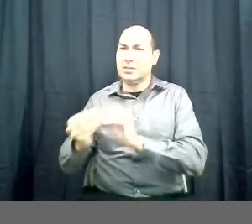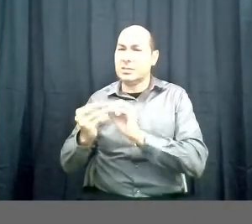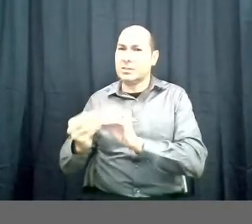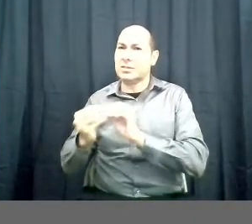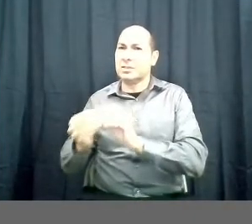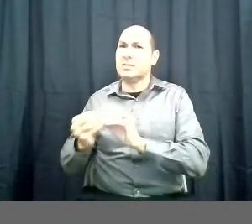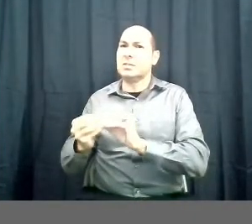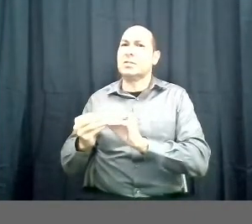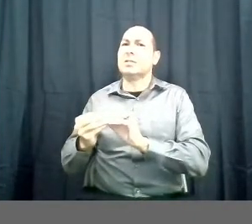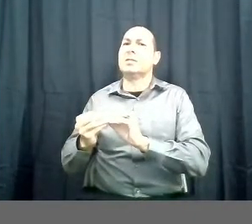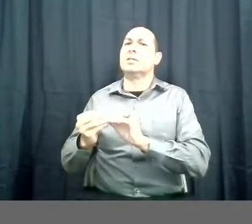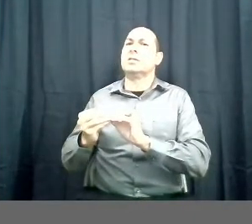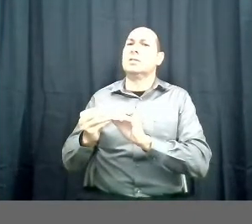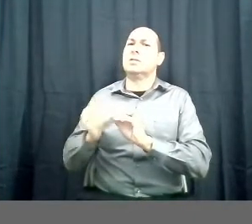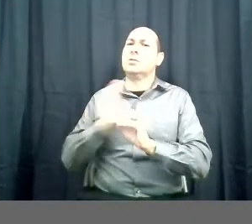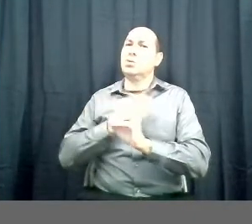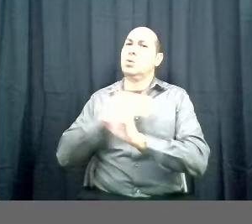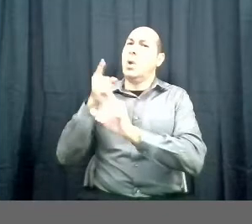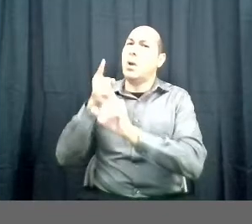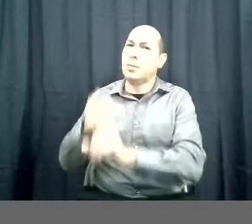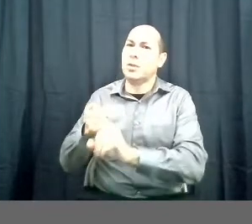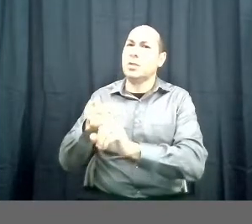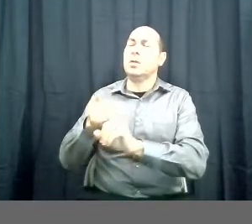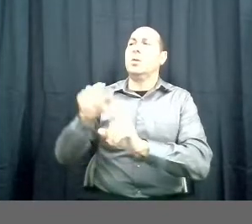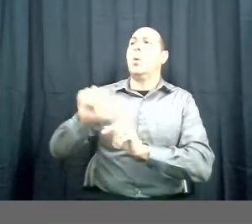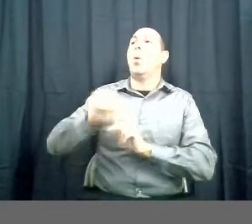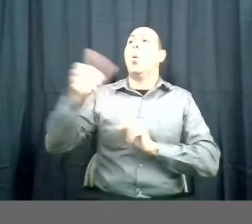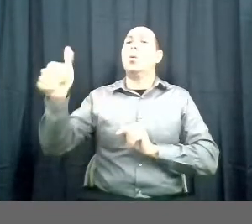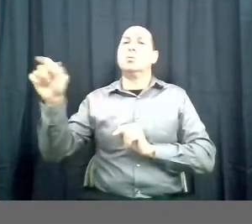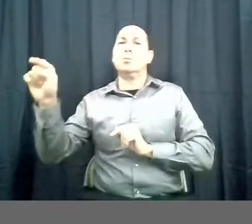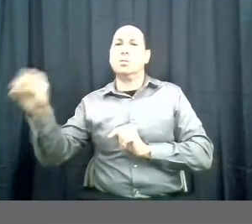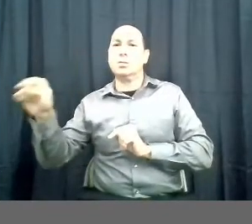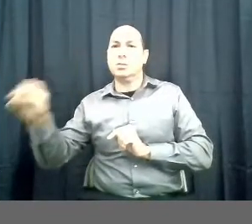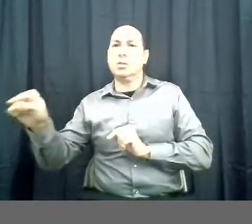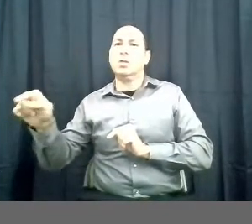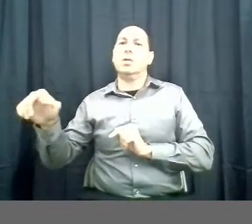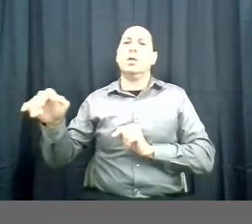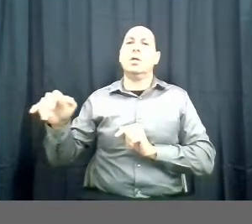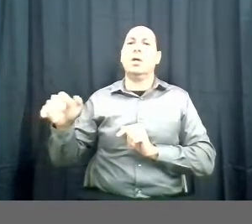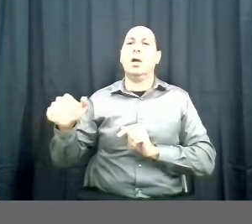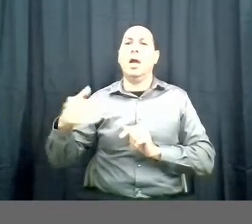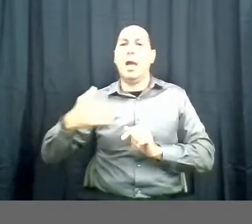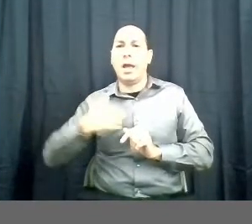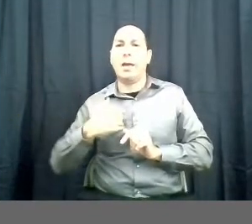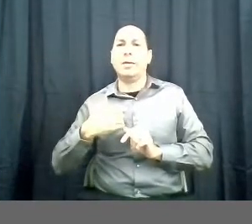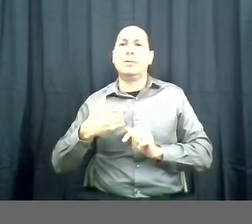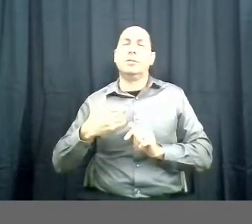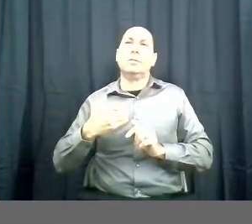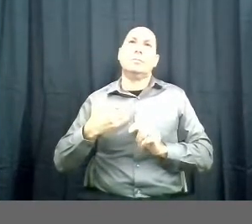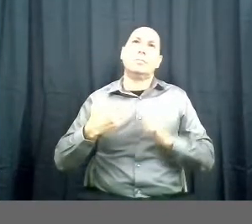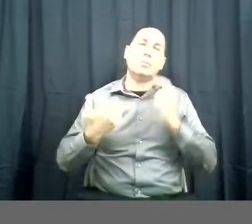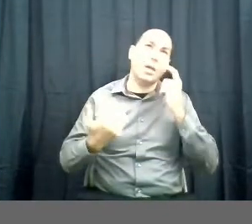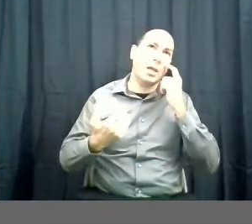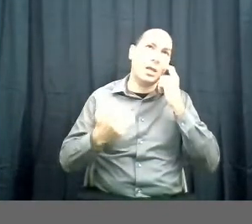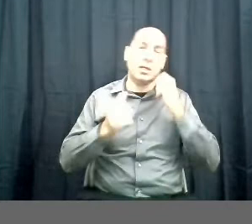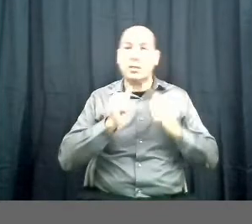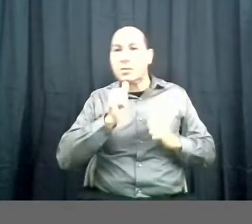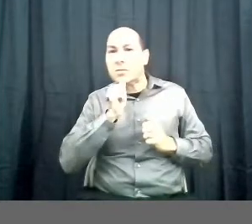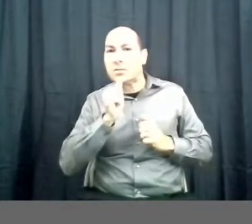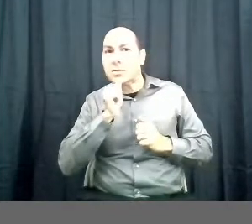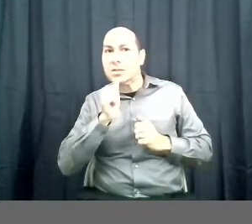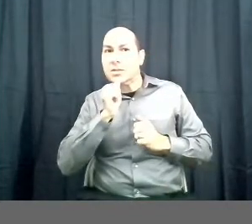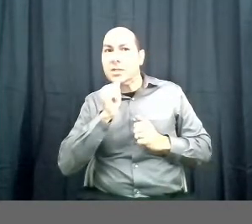of the other parties will need to be there, and it may have some confidentiality implications. We can ask our advisors about that, but